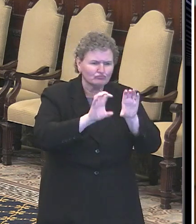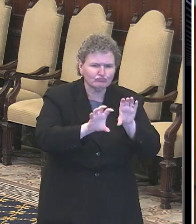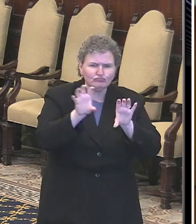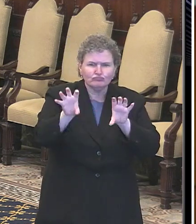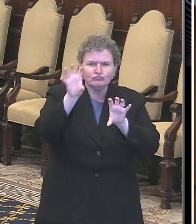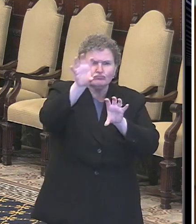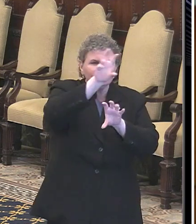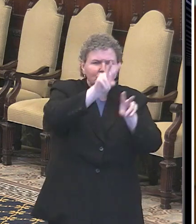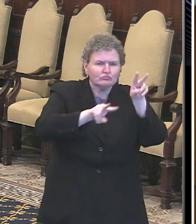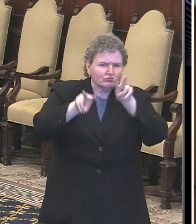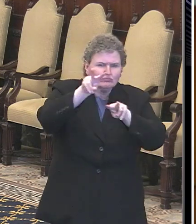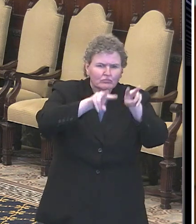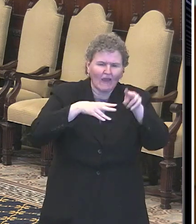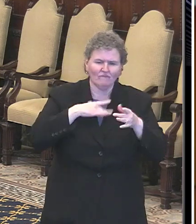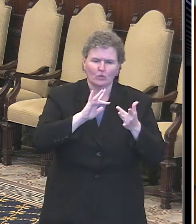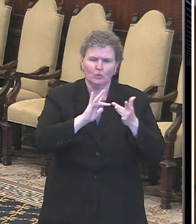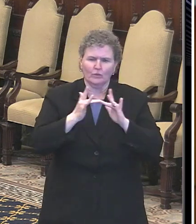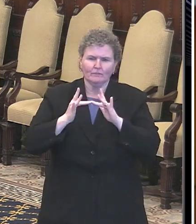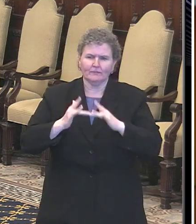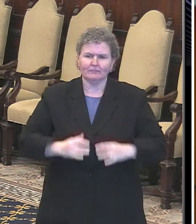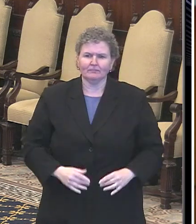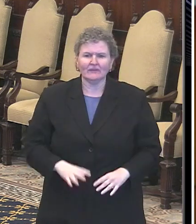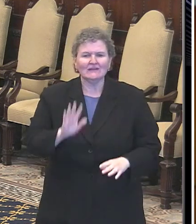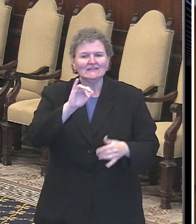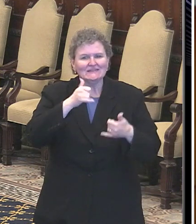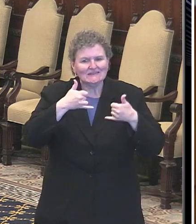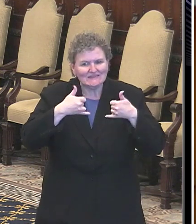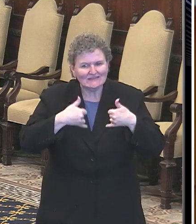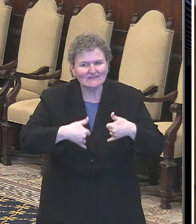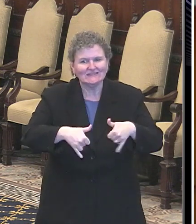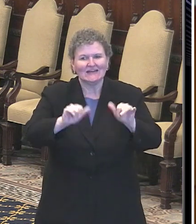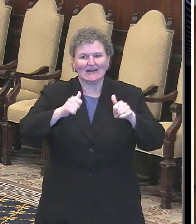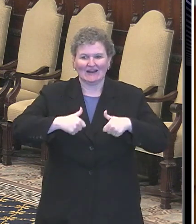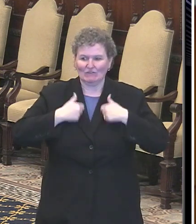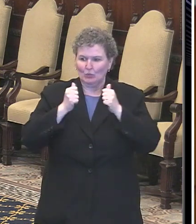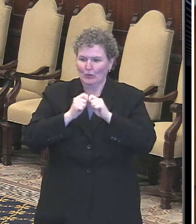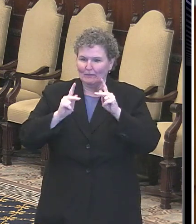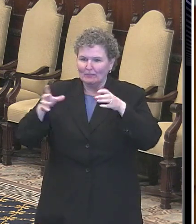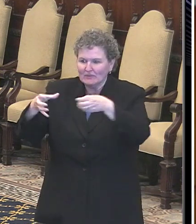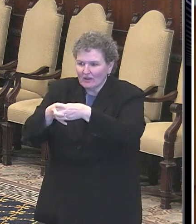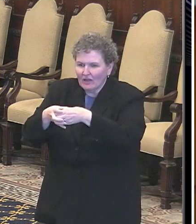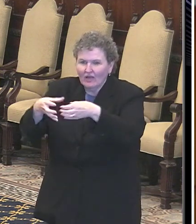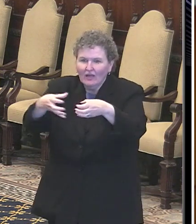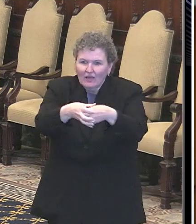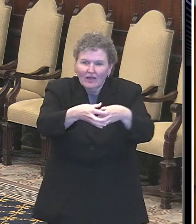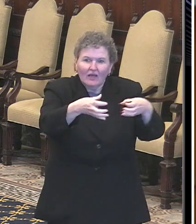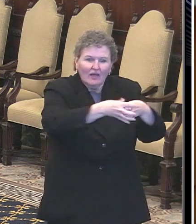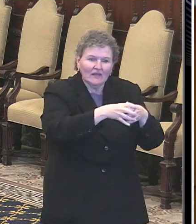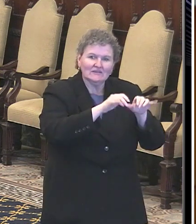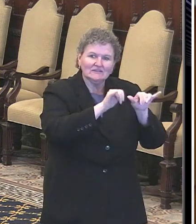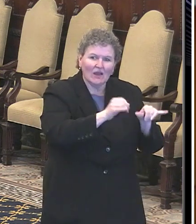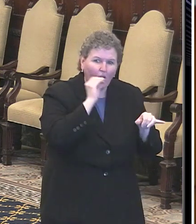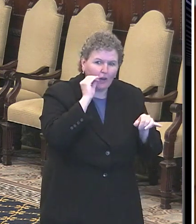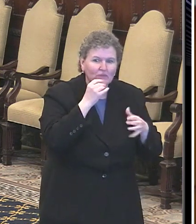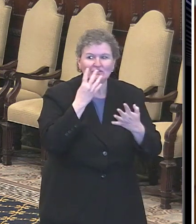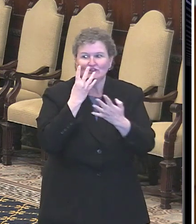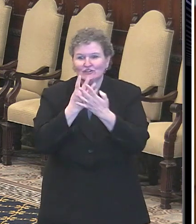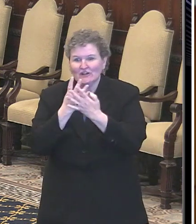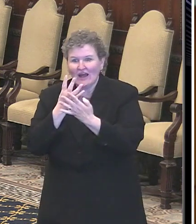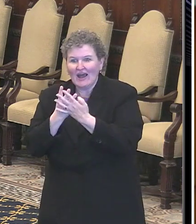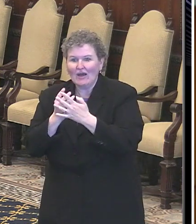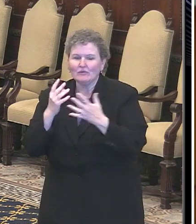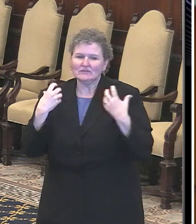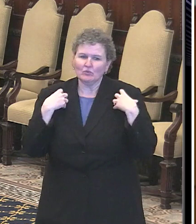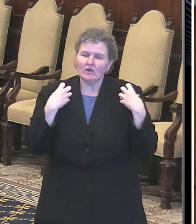to address clusters of this infection in congregate settings where people live together, including nursing homes, behavioral health facilities, and the city's